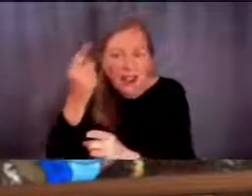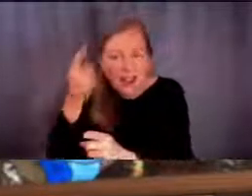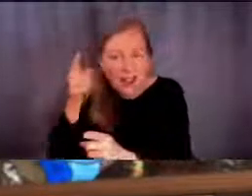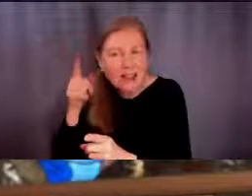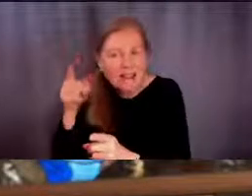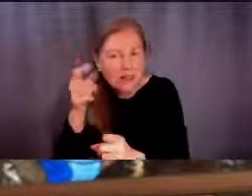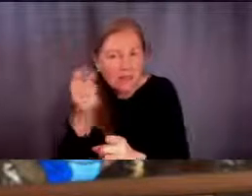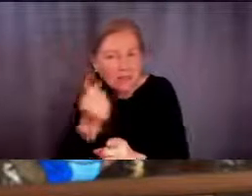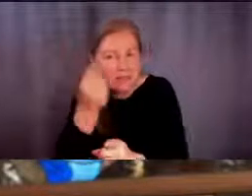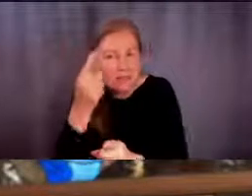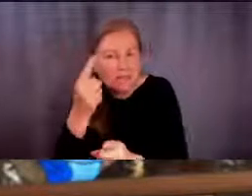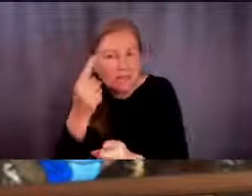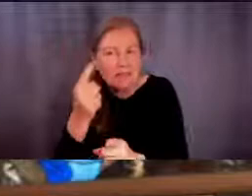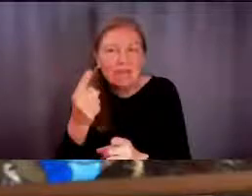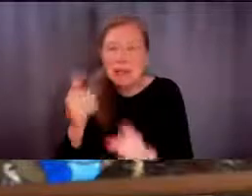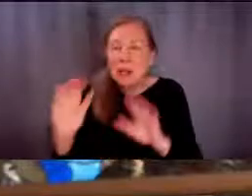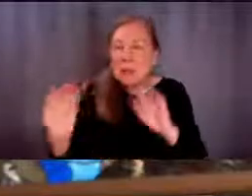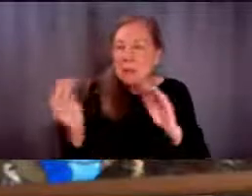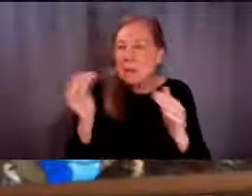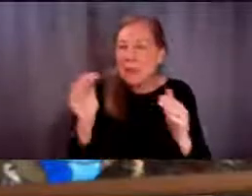understanding is beyond.